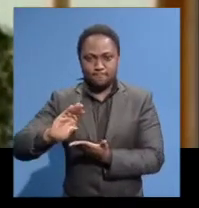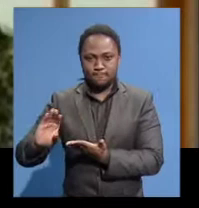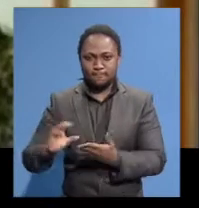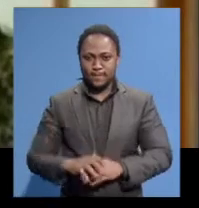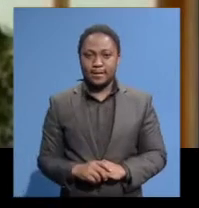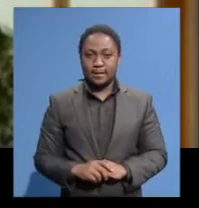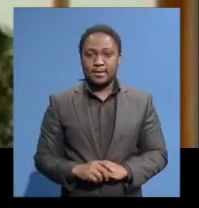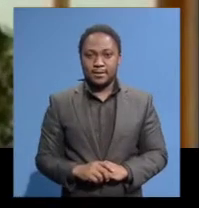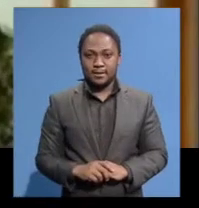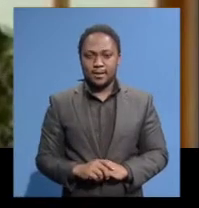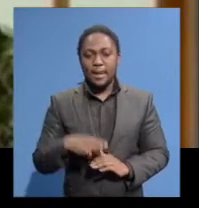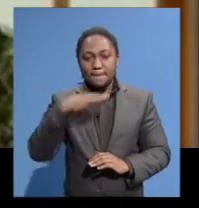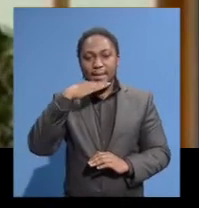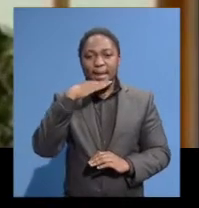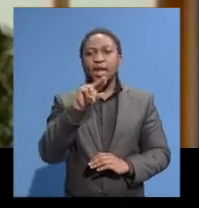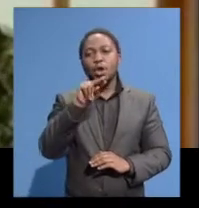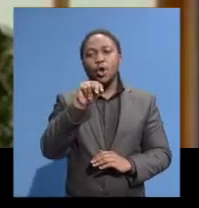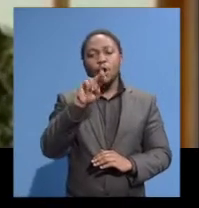That was the Nobel Peace Prize.